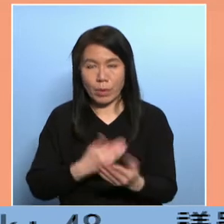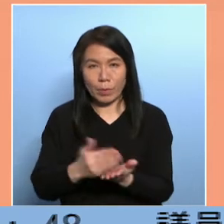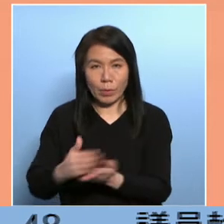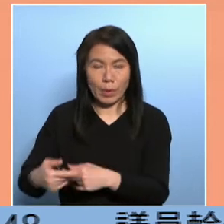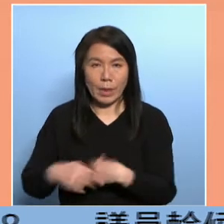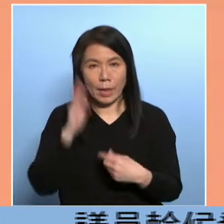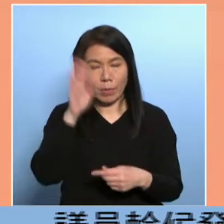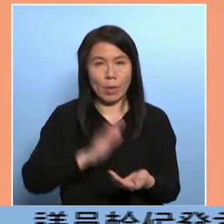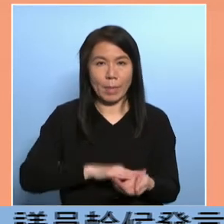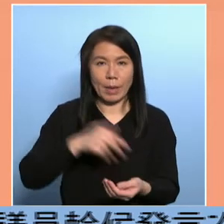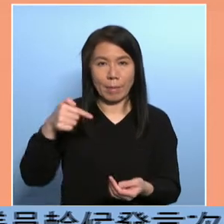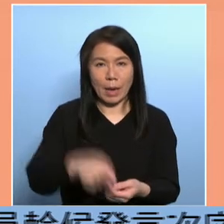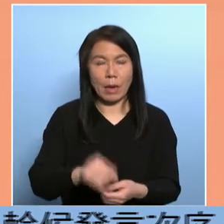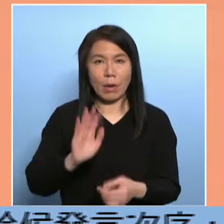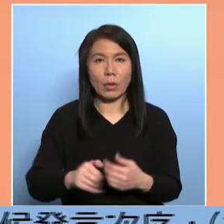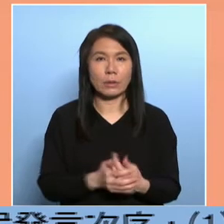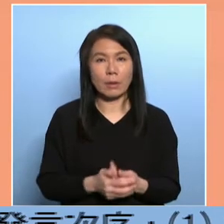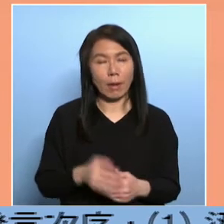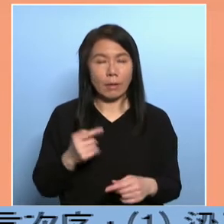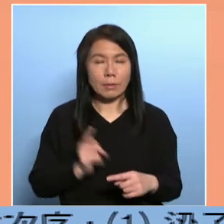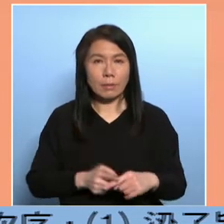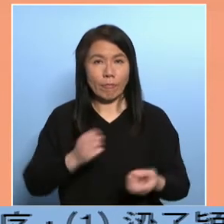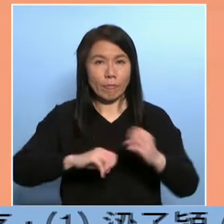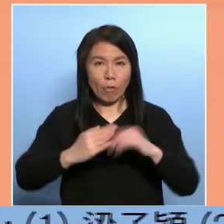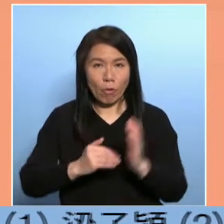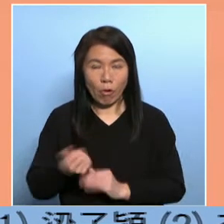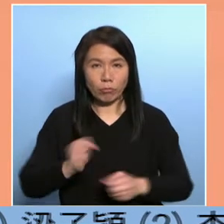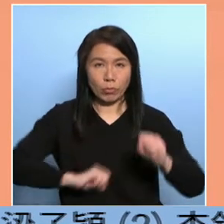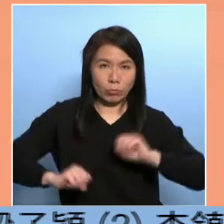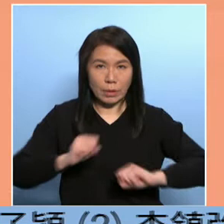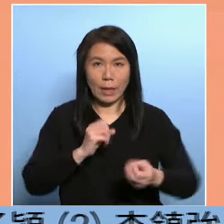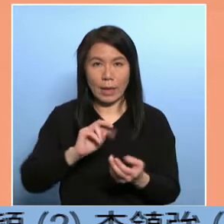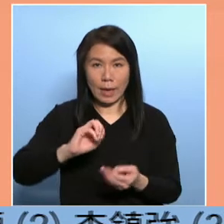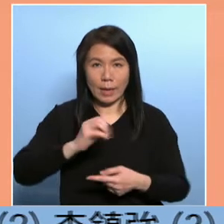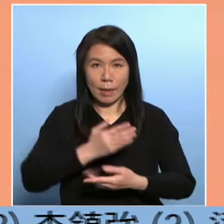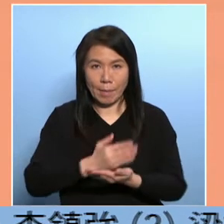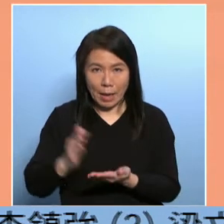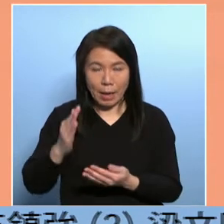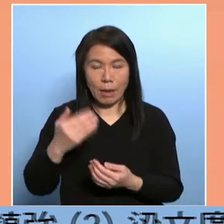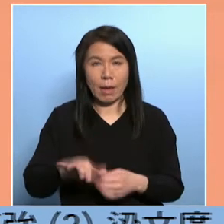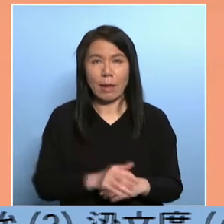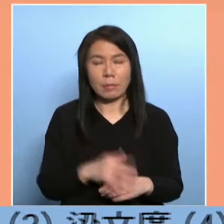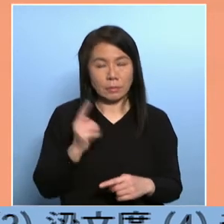infection. We could make the most of the resources provided by the mainland, and then we could